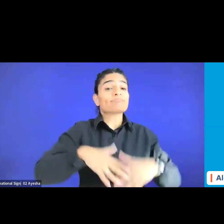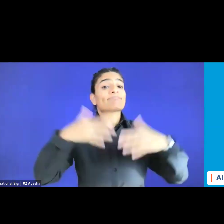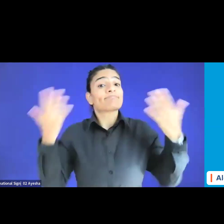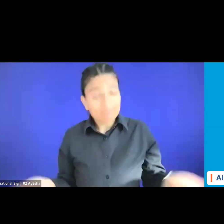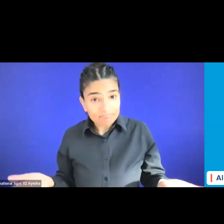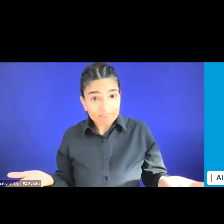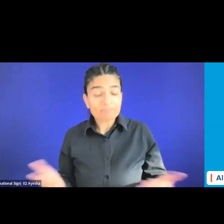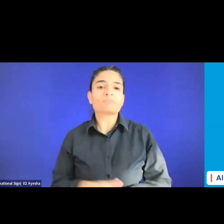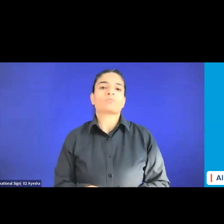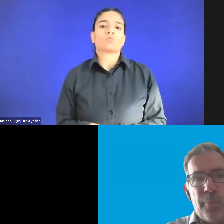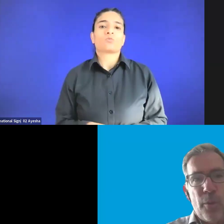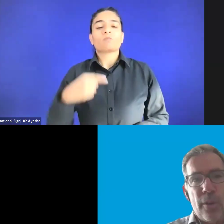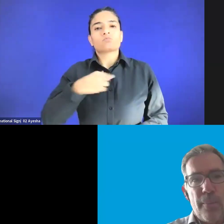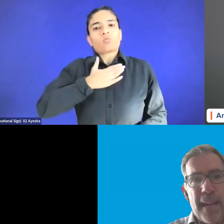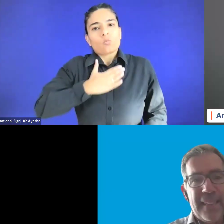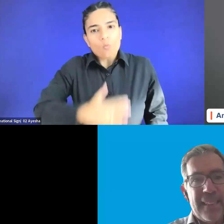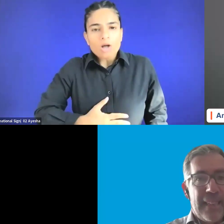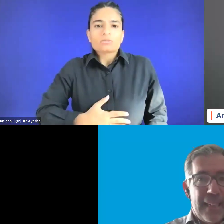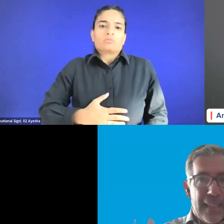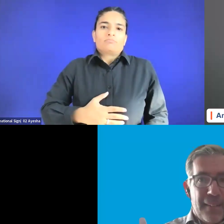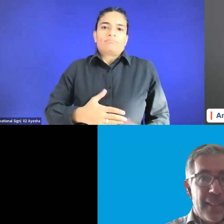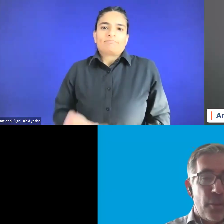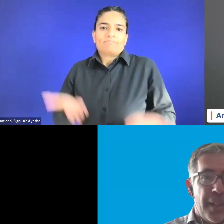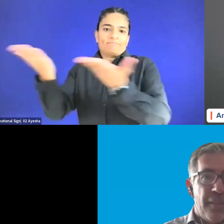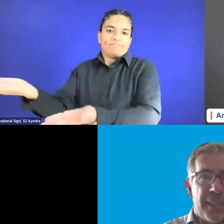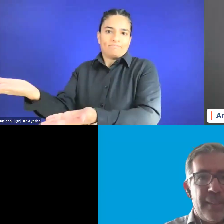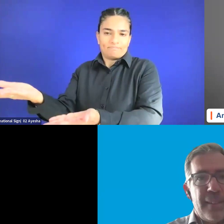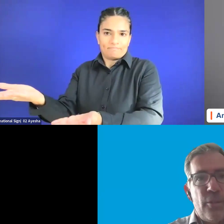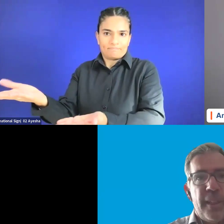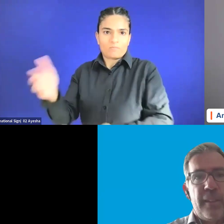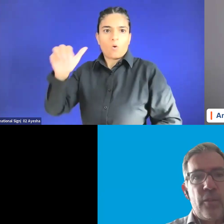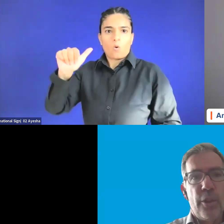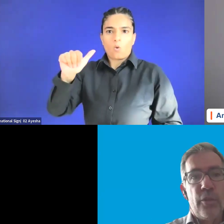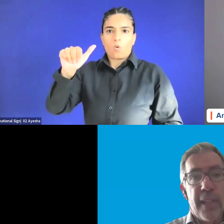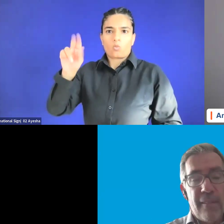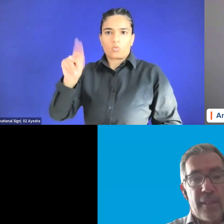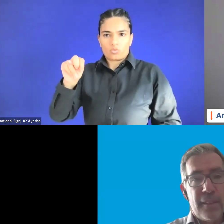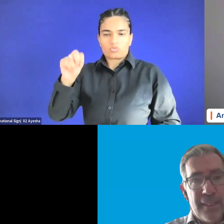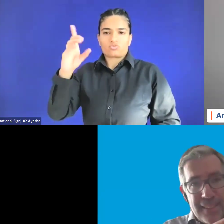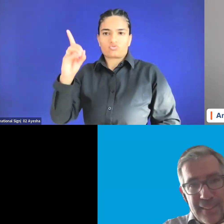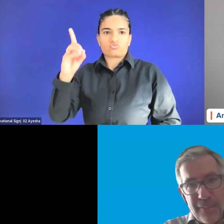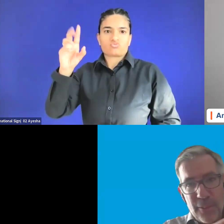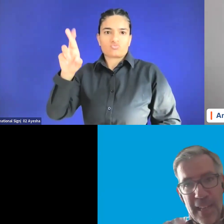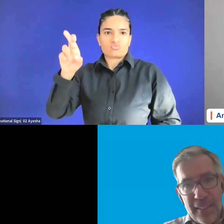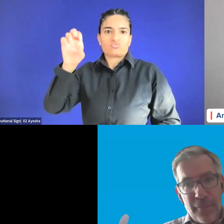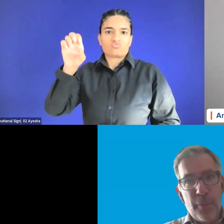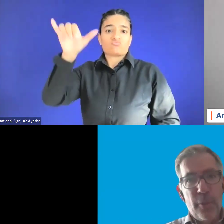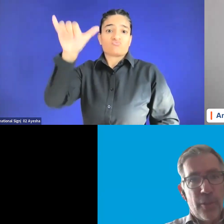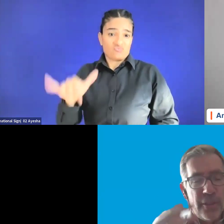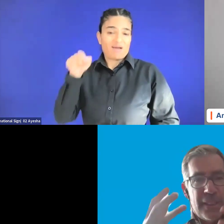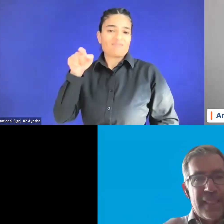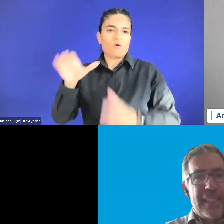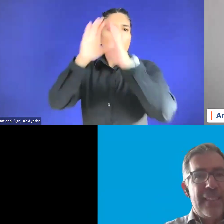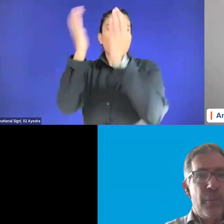to Andrey Tretyak from the World Bank. Since we have been doing this work together for the last